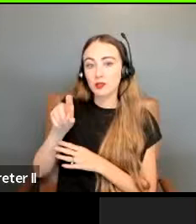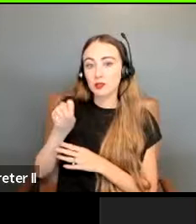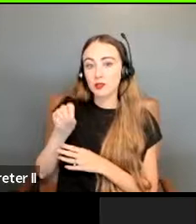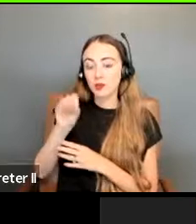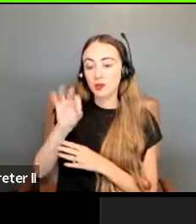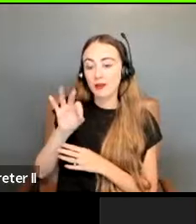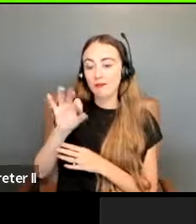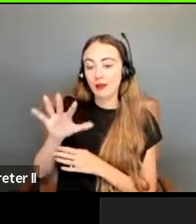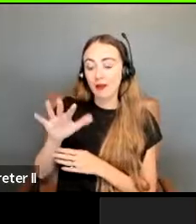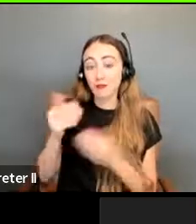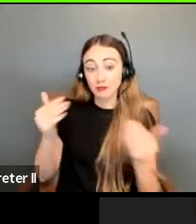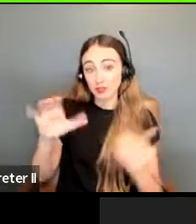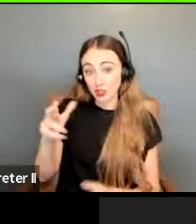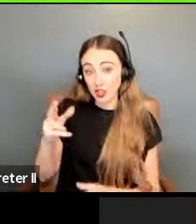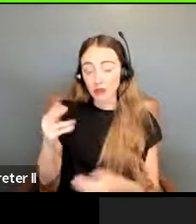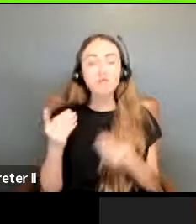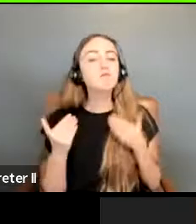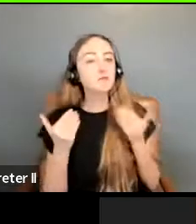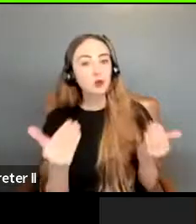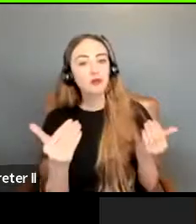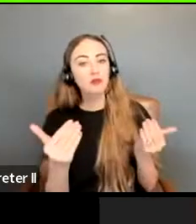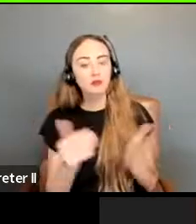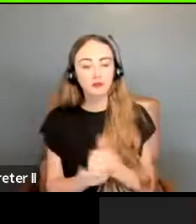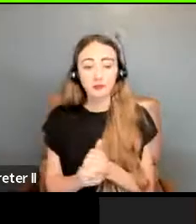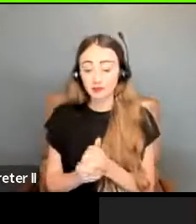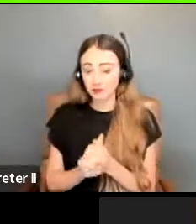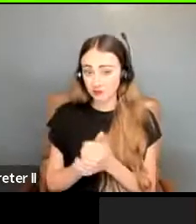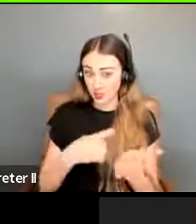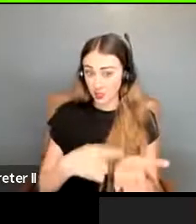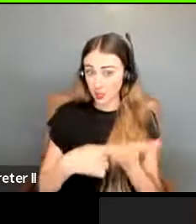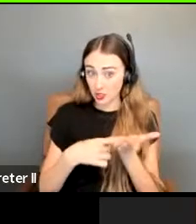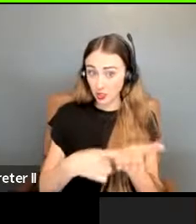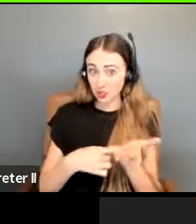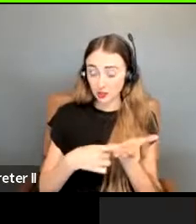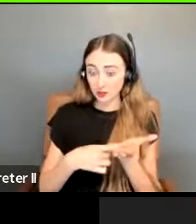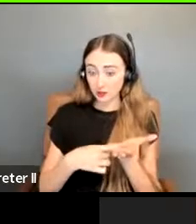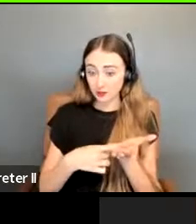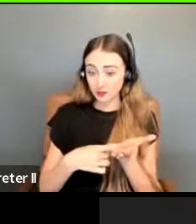24-1095. Councilmember Che. So move. Is there discussion?